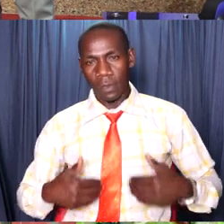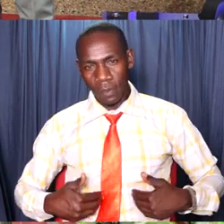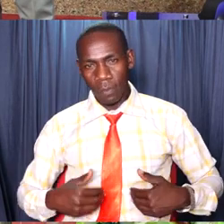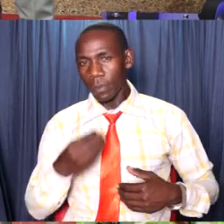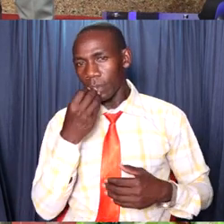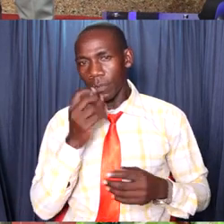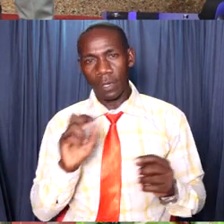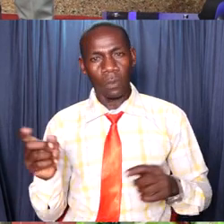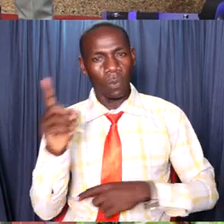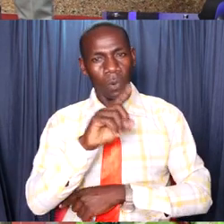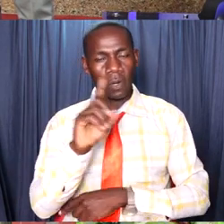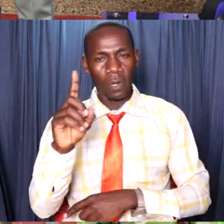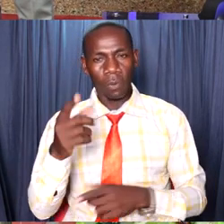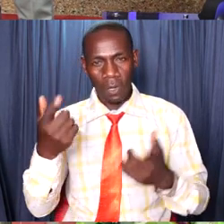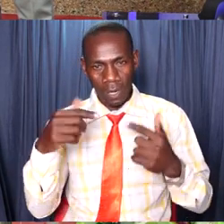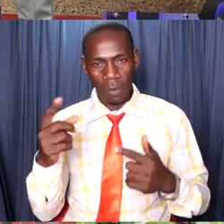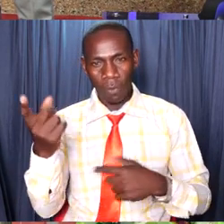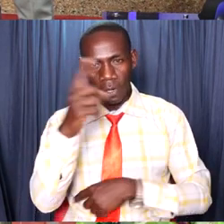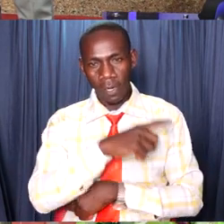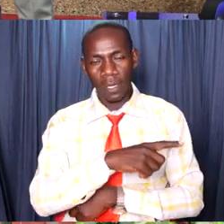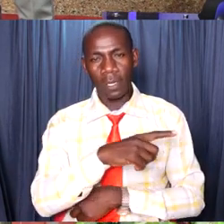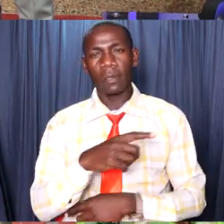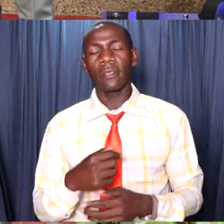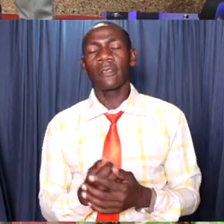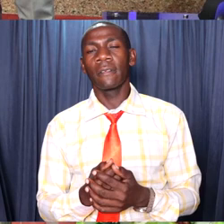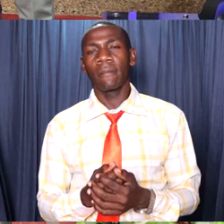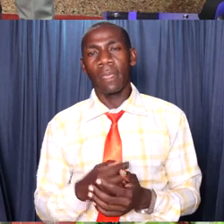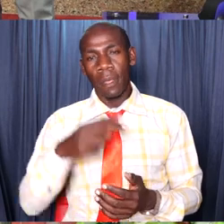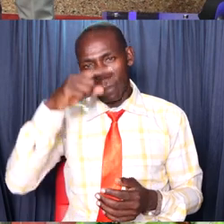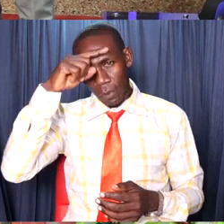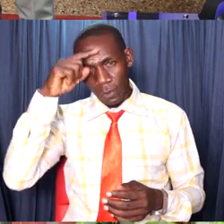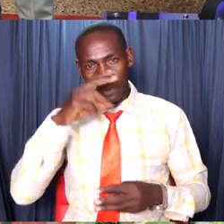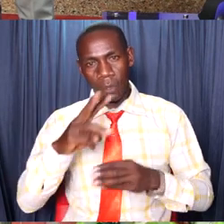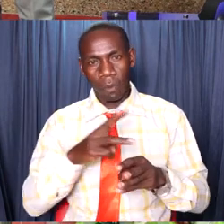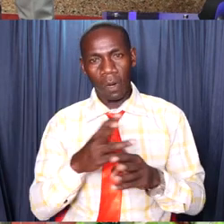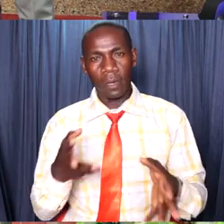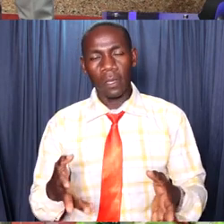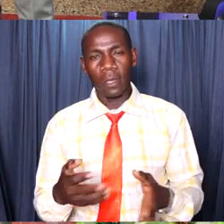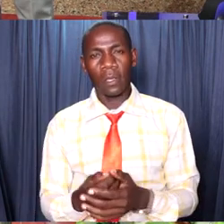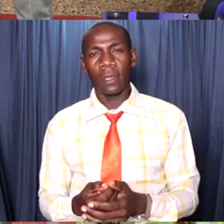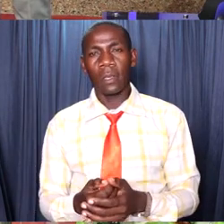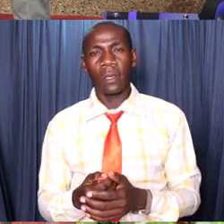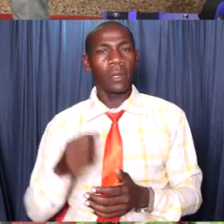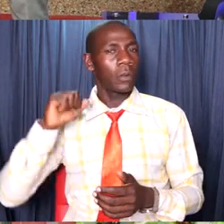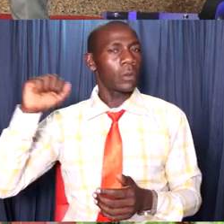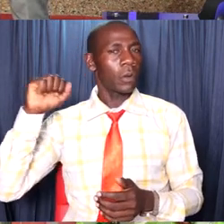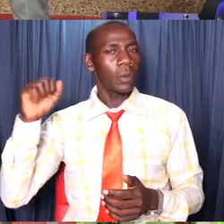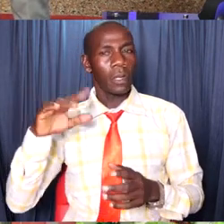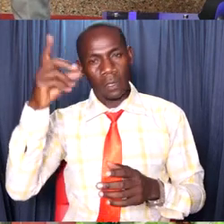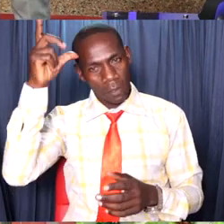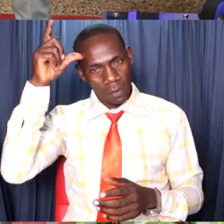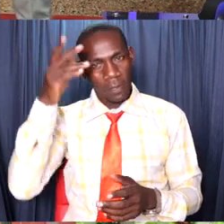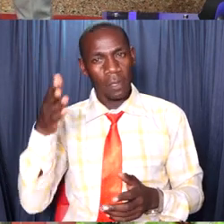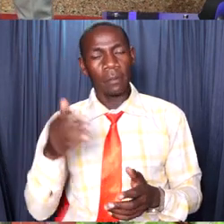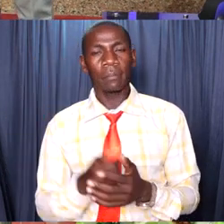going without food one day. Kutakuja siku moja. It will come one given day. Maana tuko chini ya jua. Because we live under the sun. Na mpinzani wetu ni shetani. And our opponent